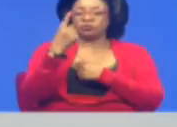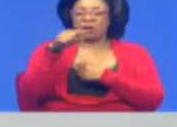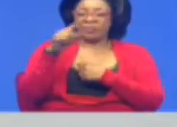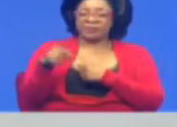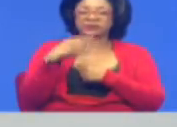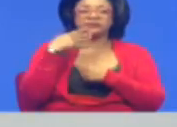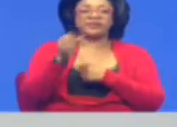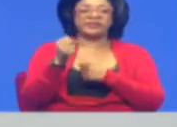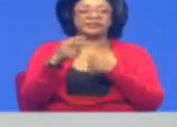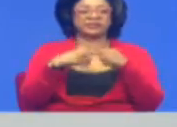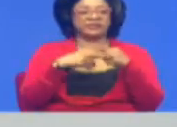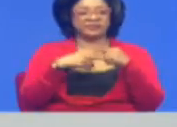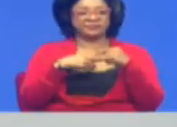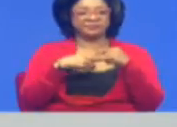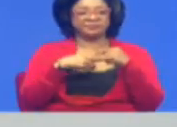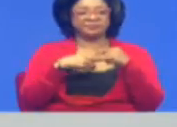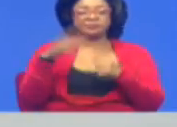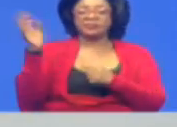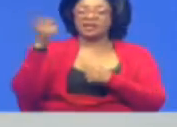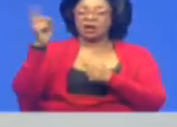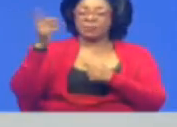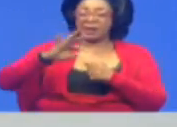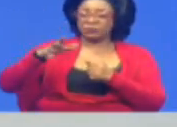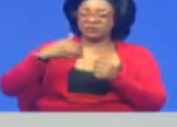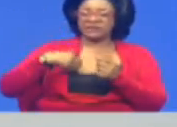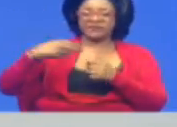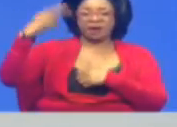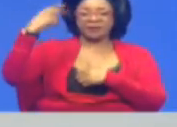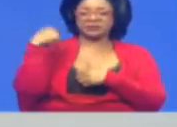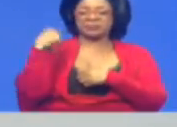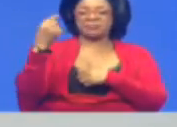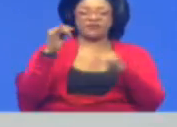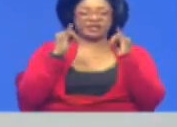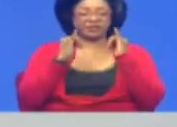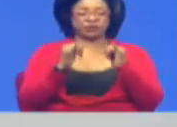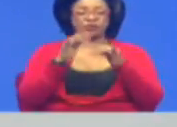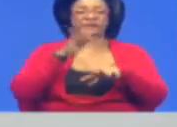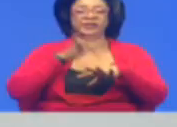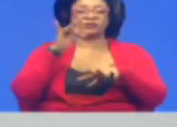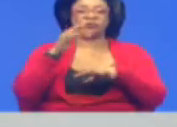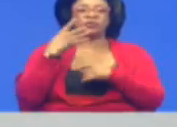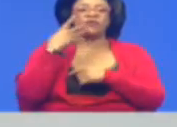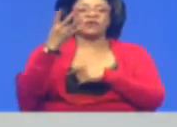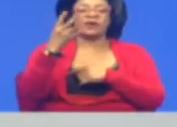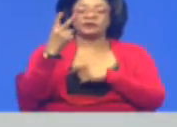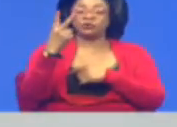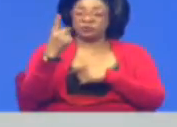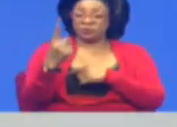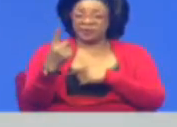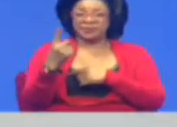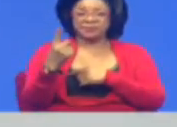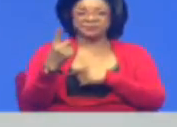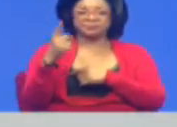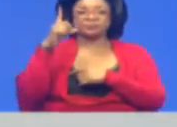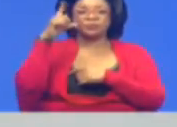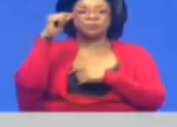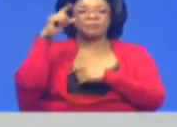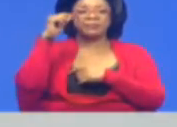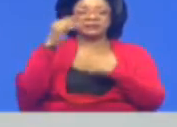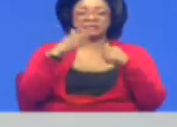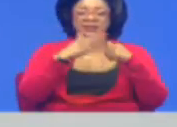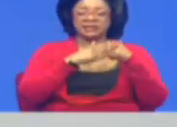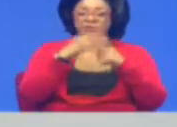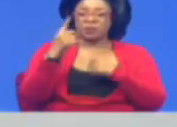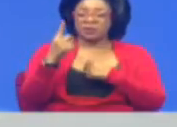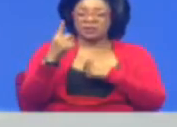51,507. Meanwhile, Nairobi County has the highest number of new infections with 421. Mombasa has 91